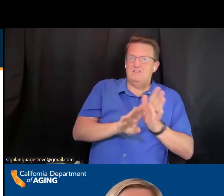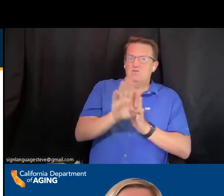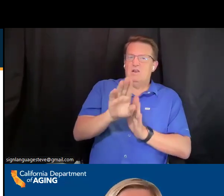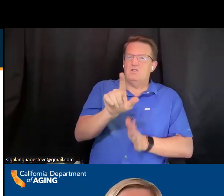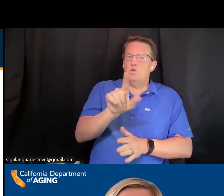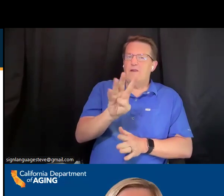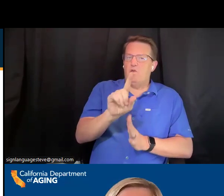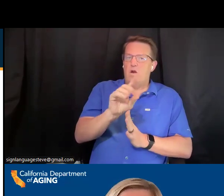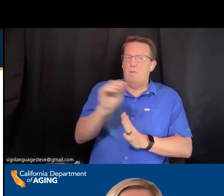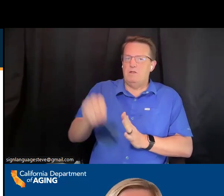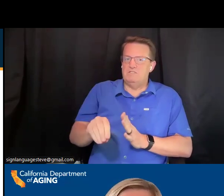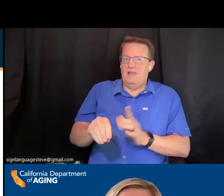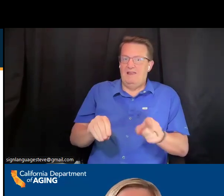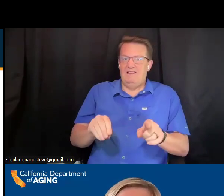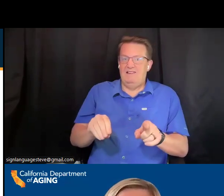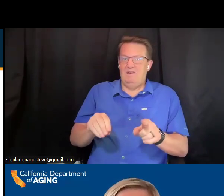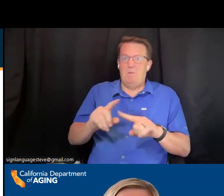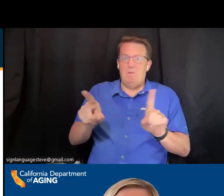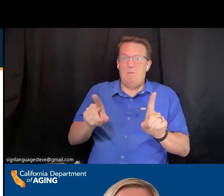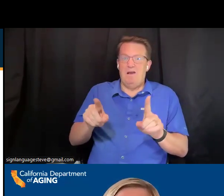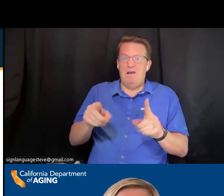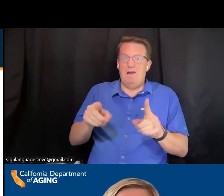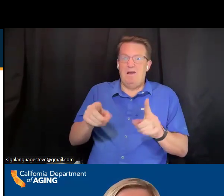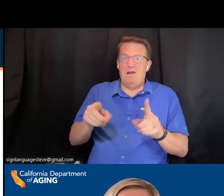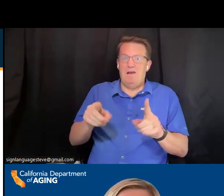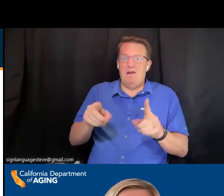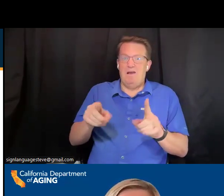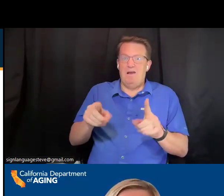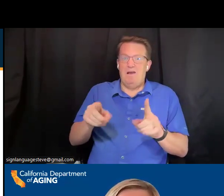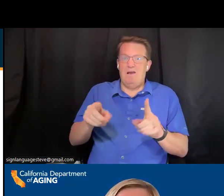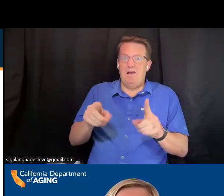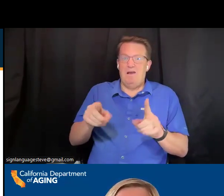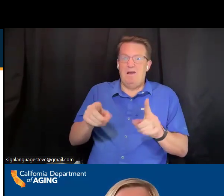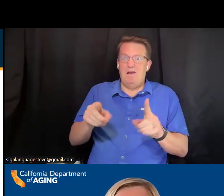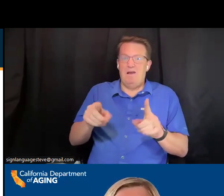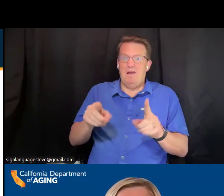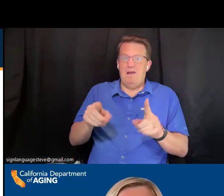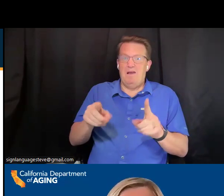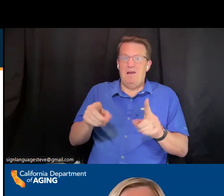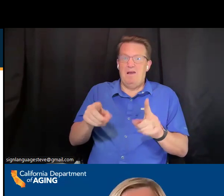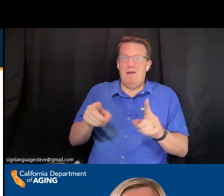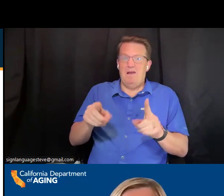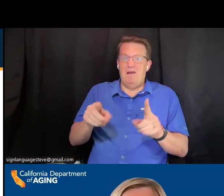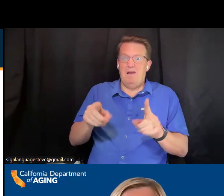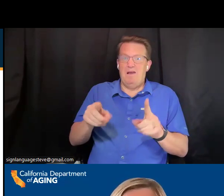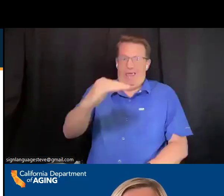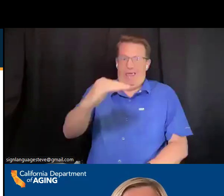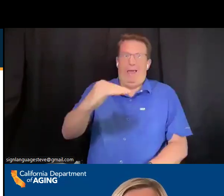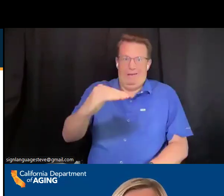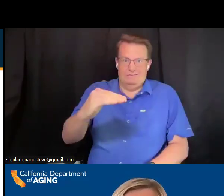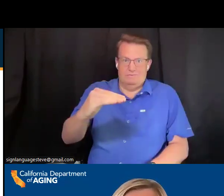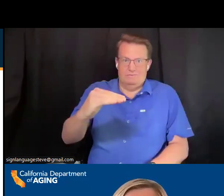seen relatively flat funding for the Older Americans Act. And that's what we're talking about